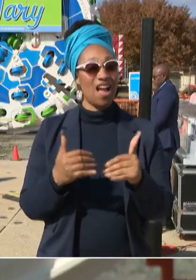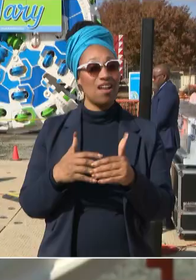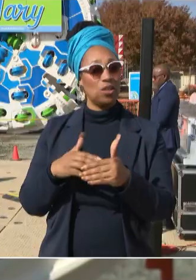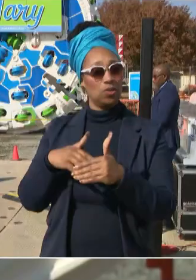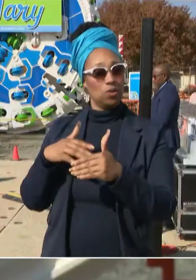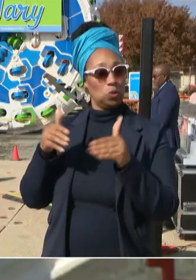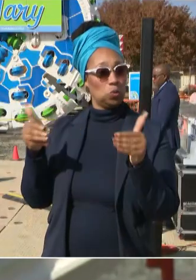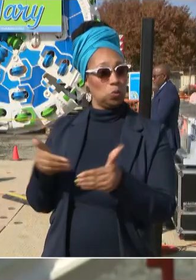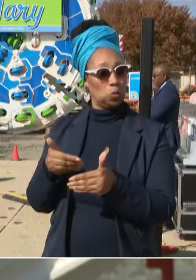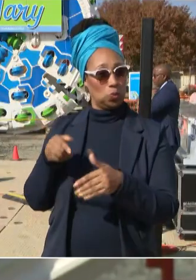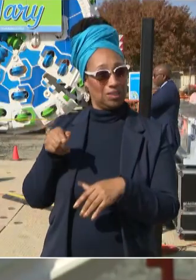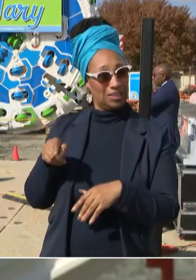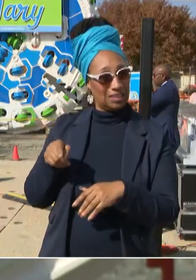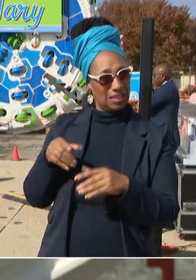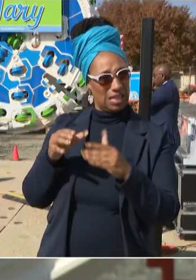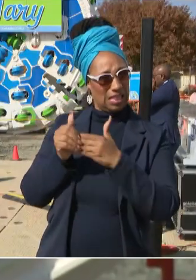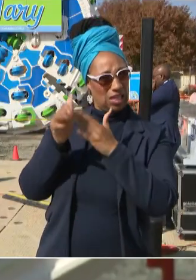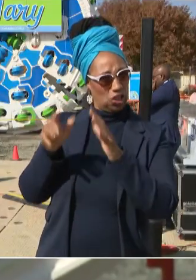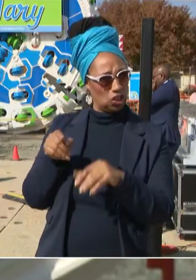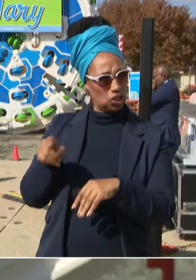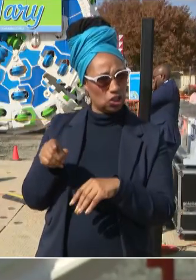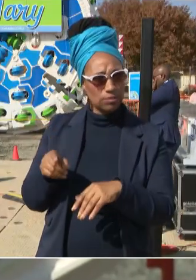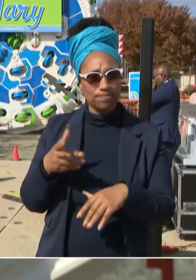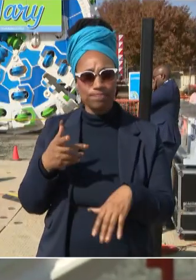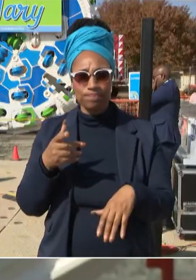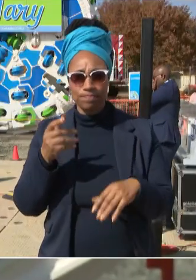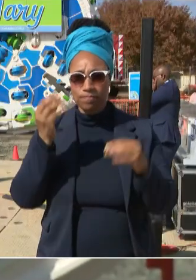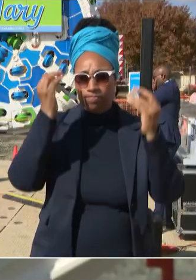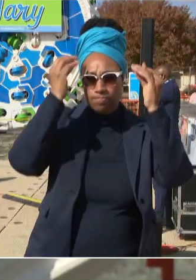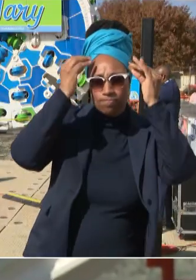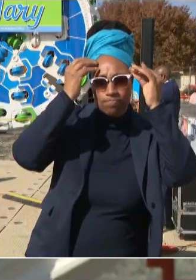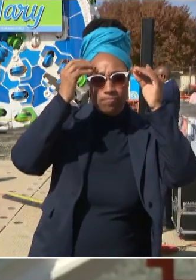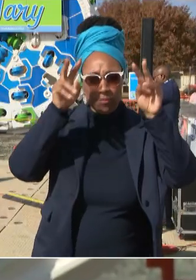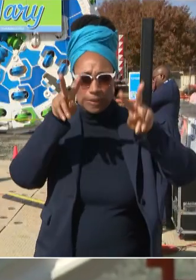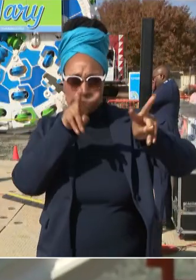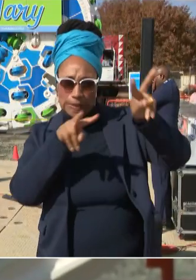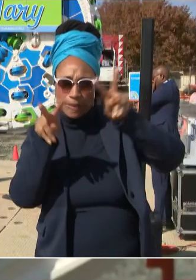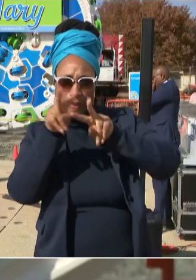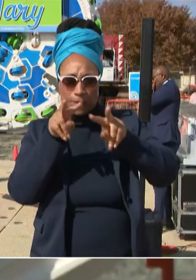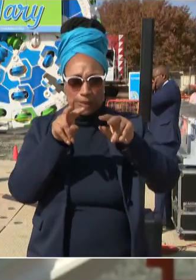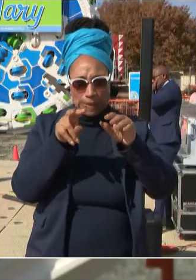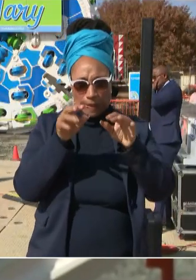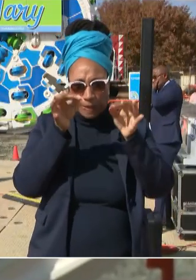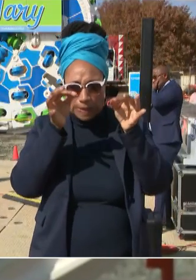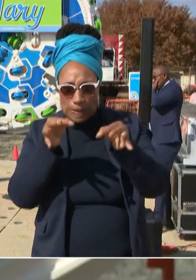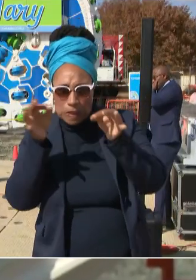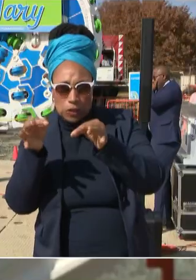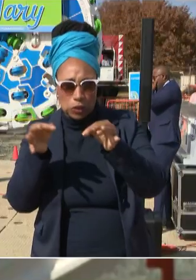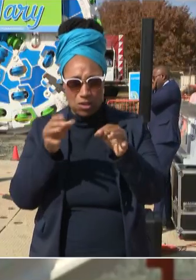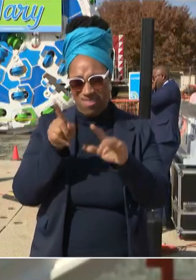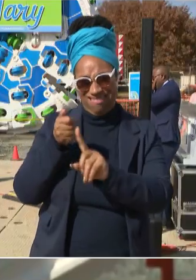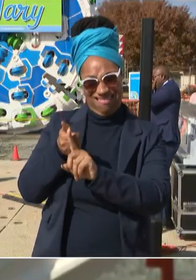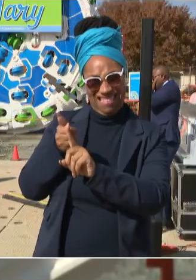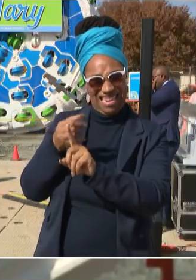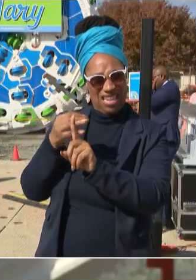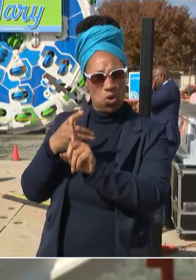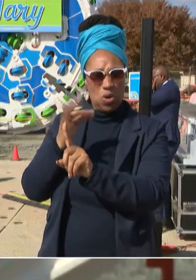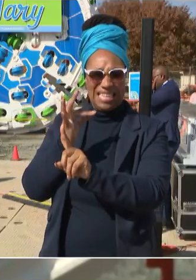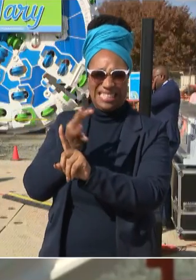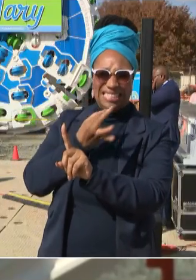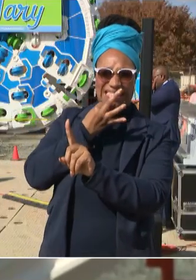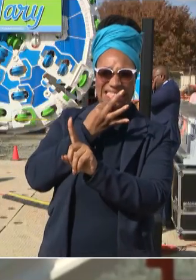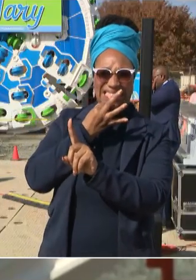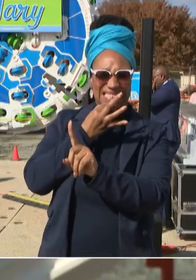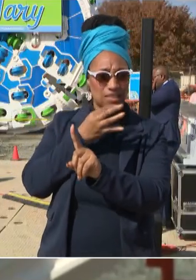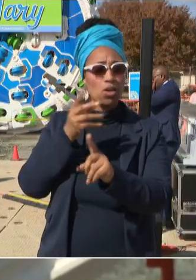and logistical complexity of this project every single day. I'll give the airplane a moment to go by.